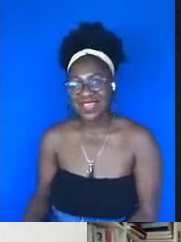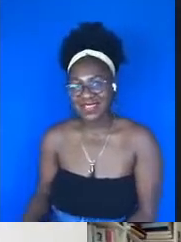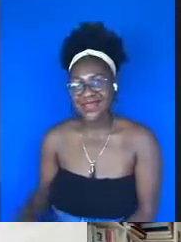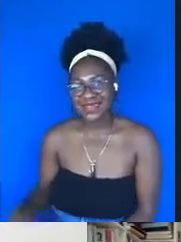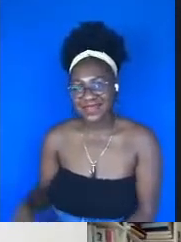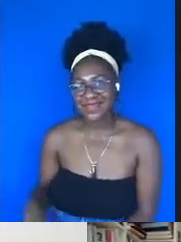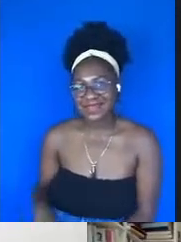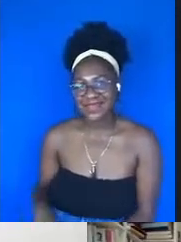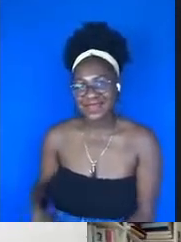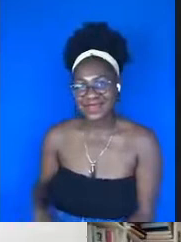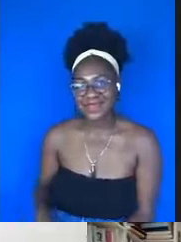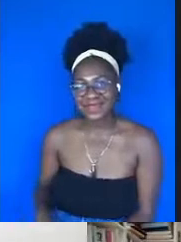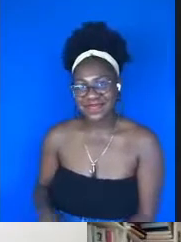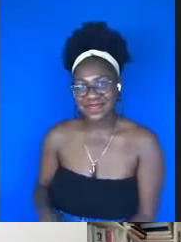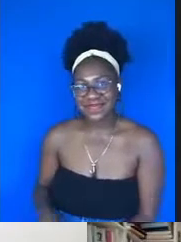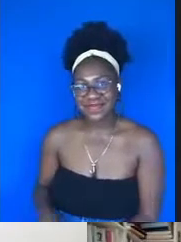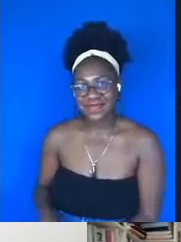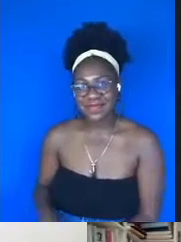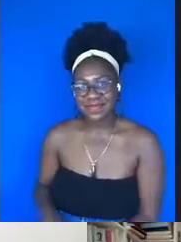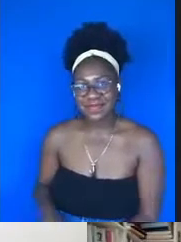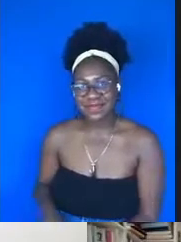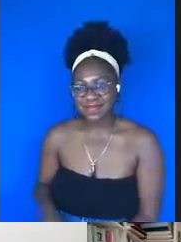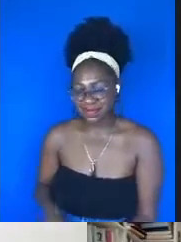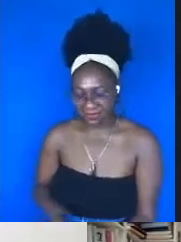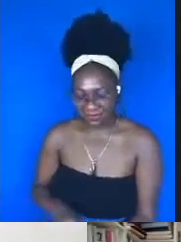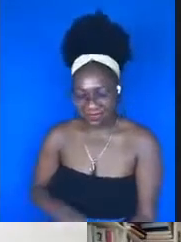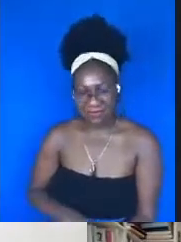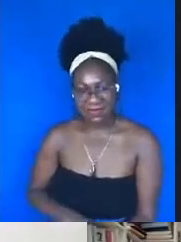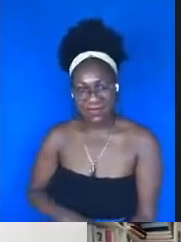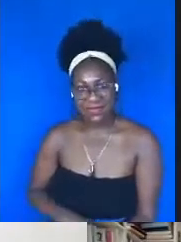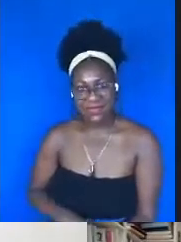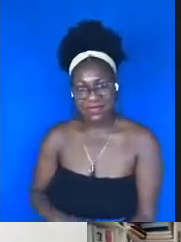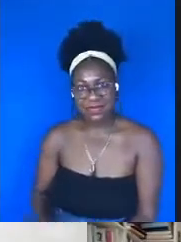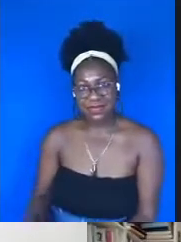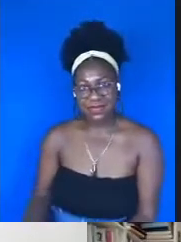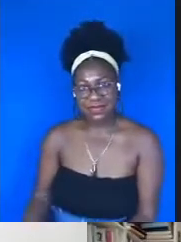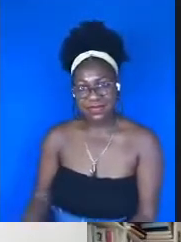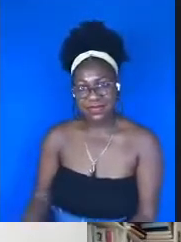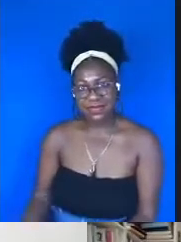know, like, I need this. And it was just so refreshing to have a character that was like, great,